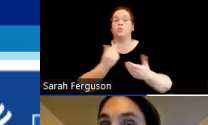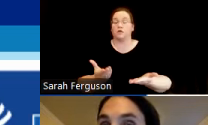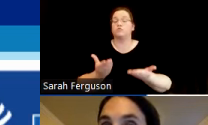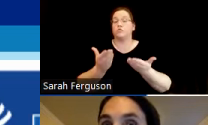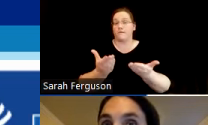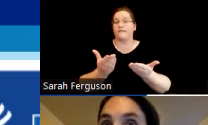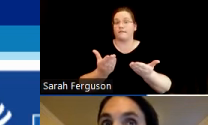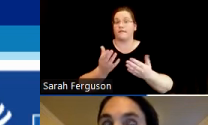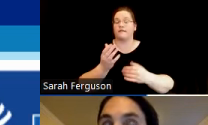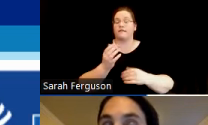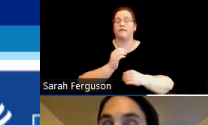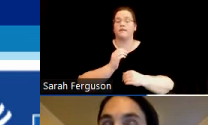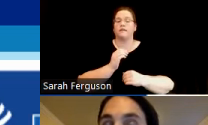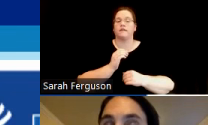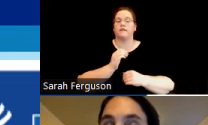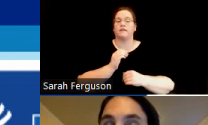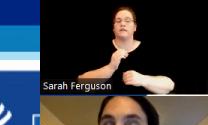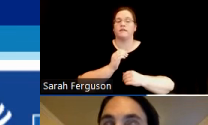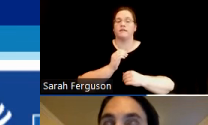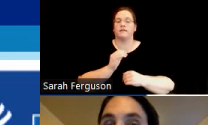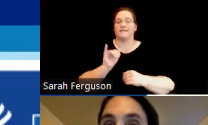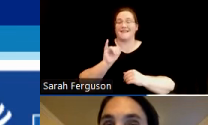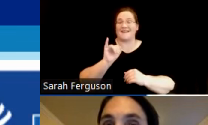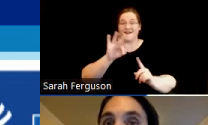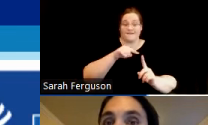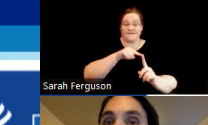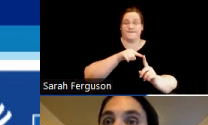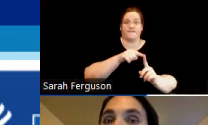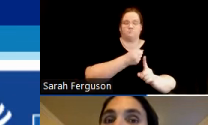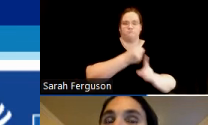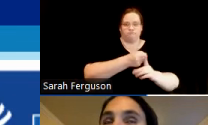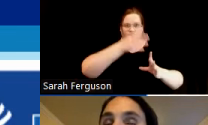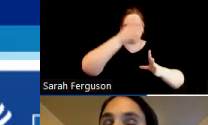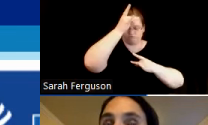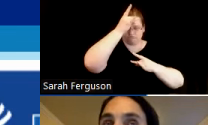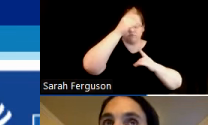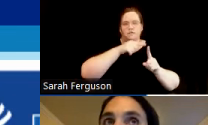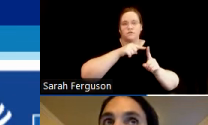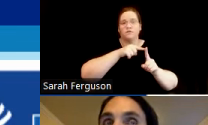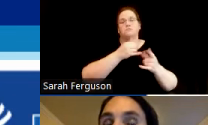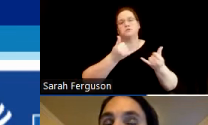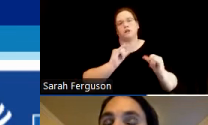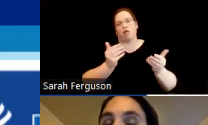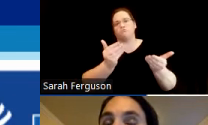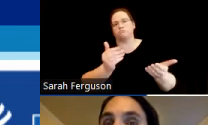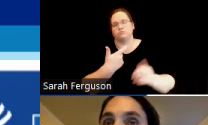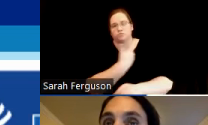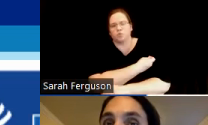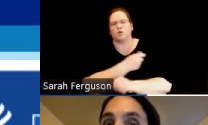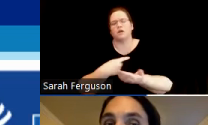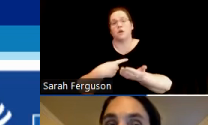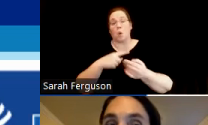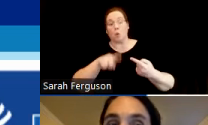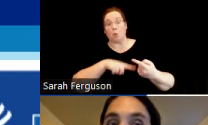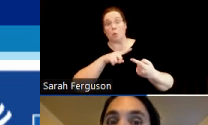after infection. We can talk about the timing in just a minute. But we also know that immunity